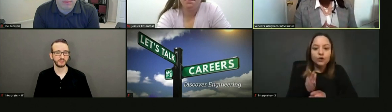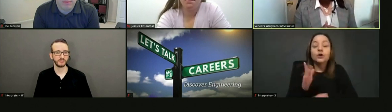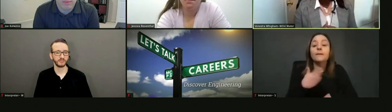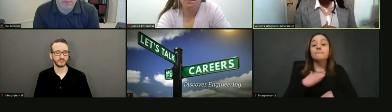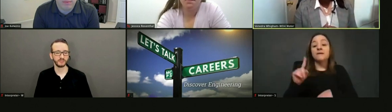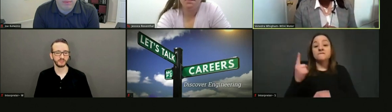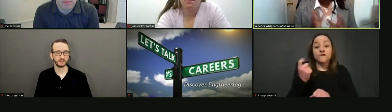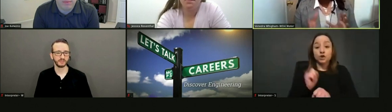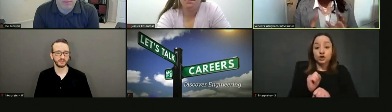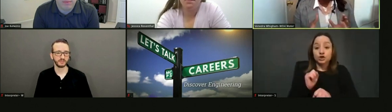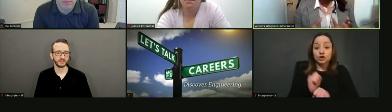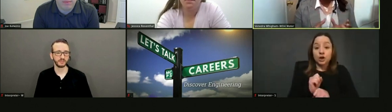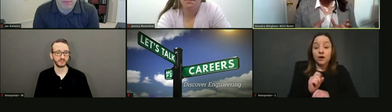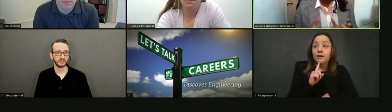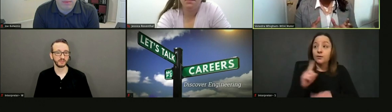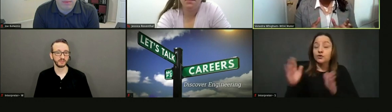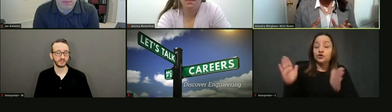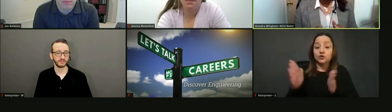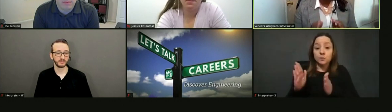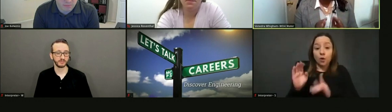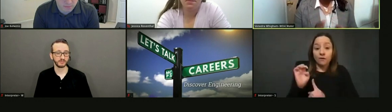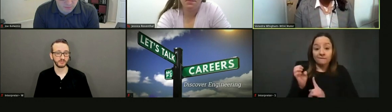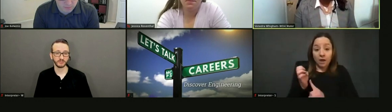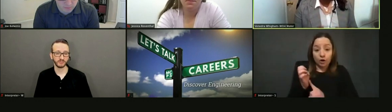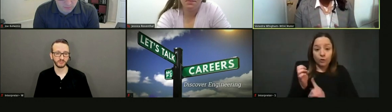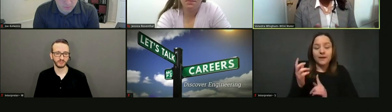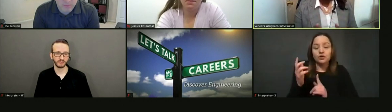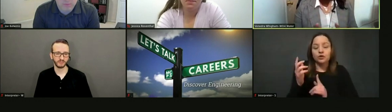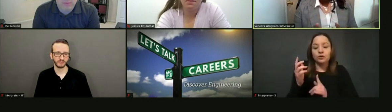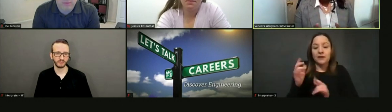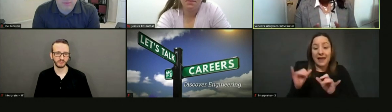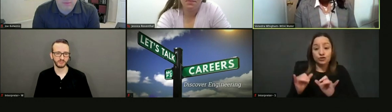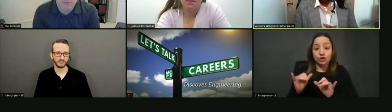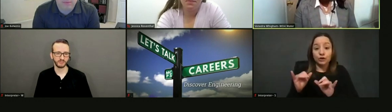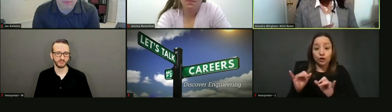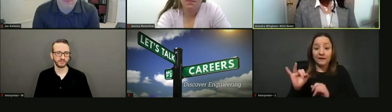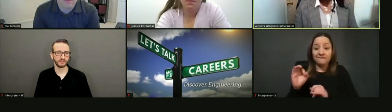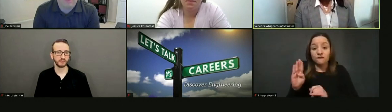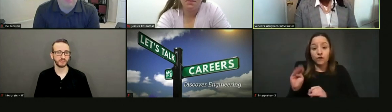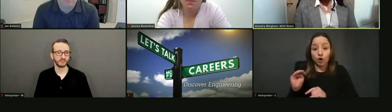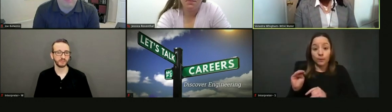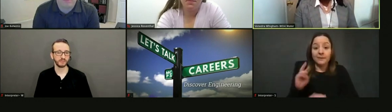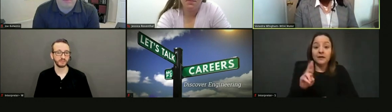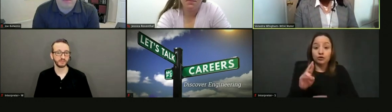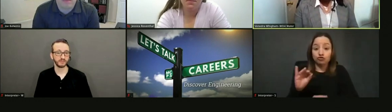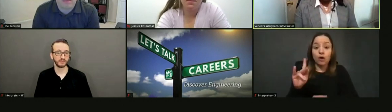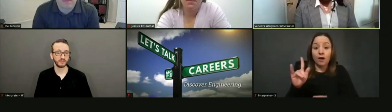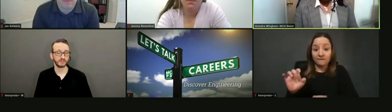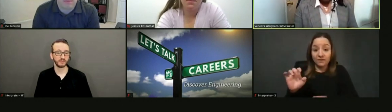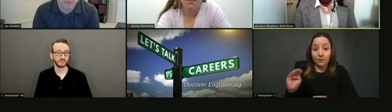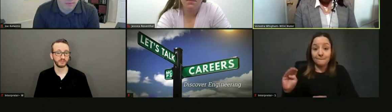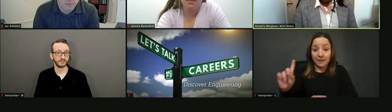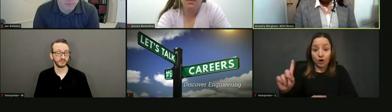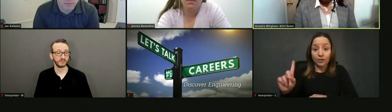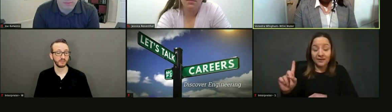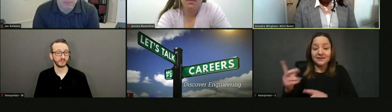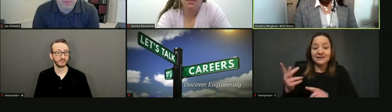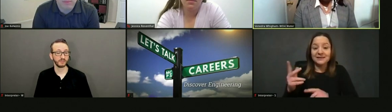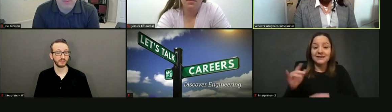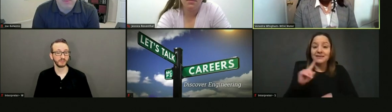coming out was at a small environmental engineering firm in Rockville, Maryland, that was headed by